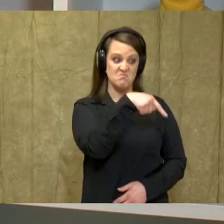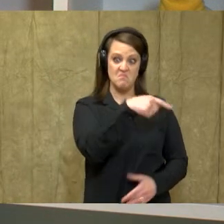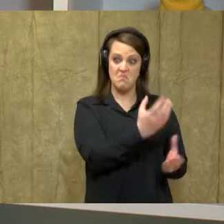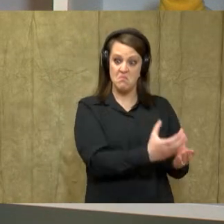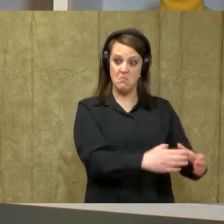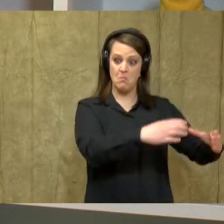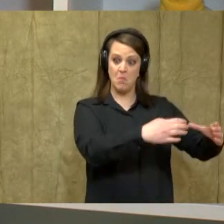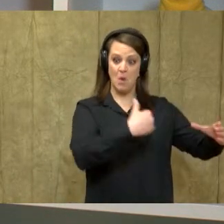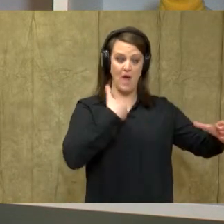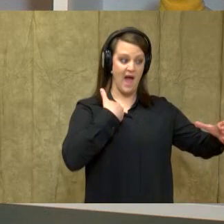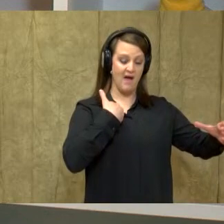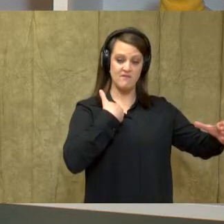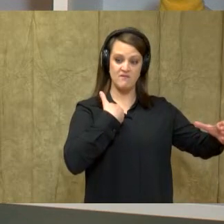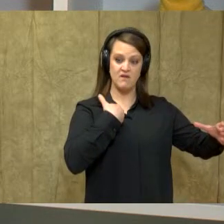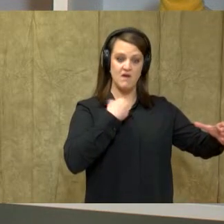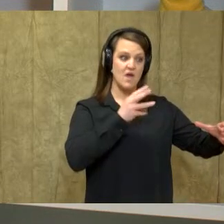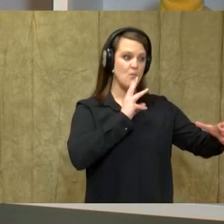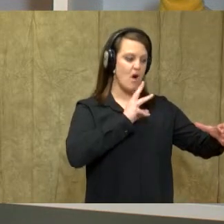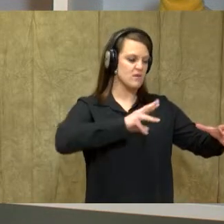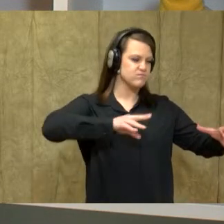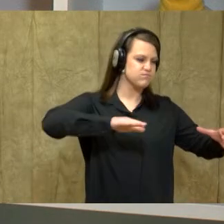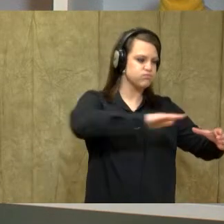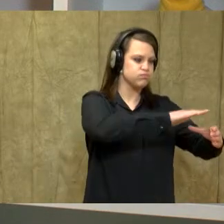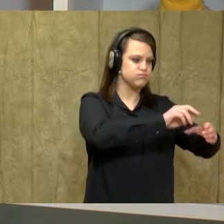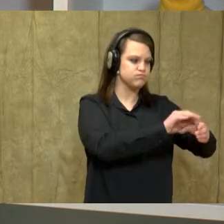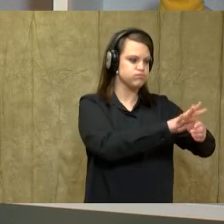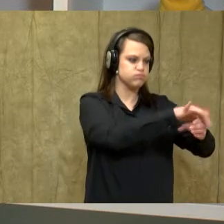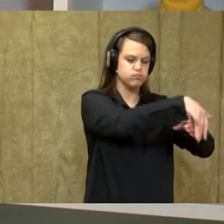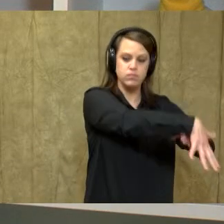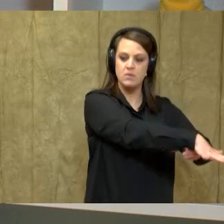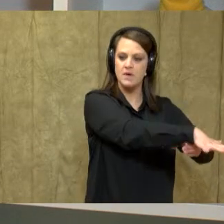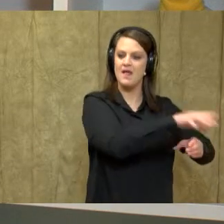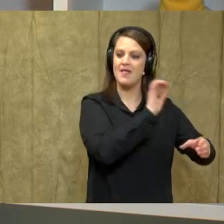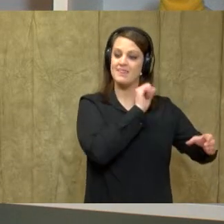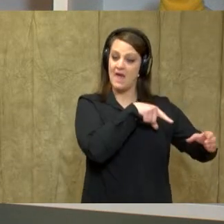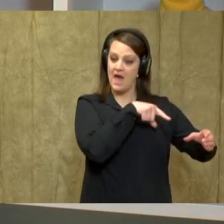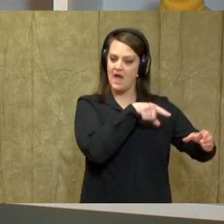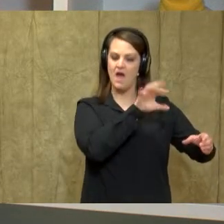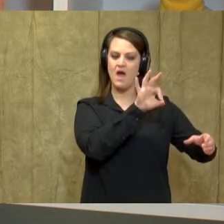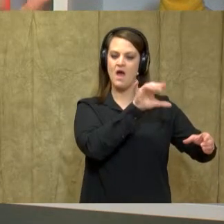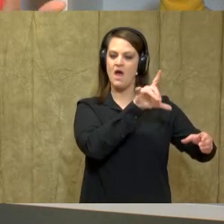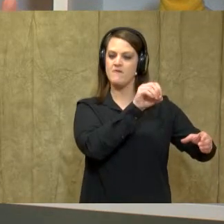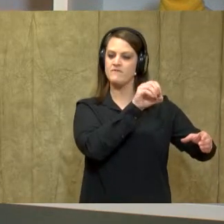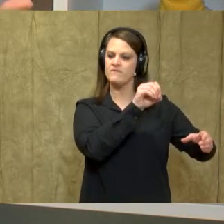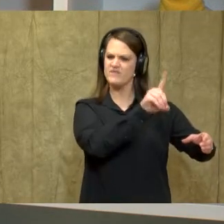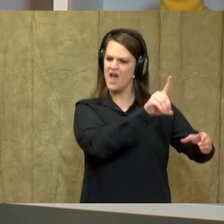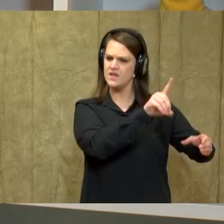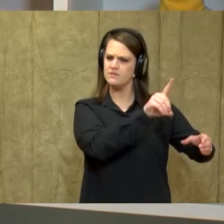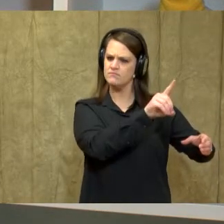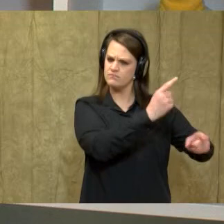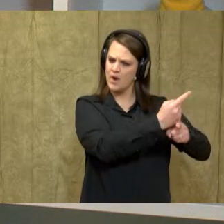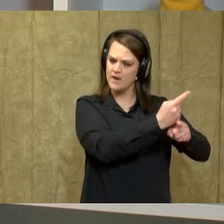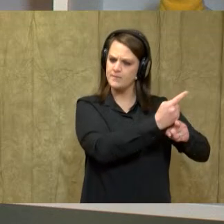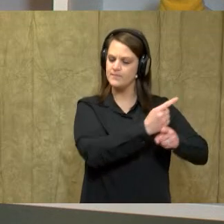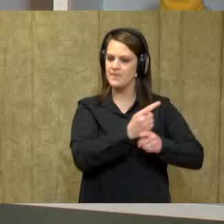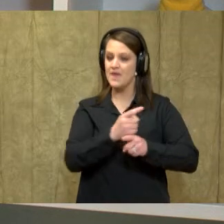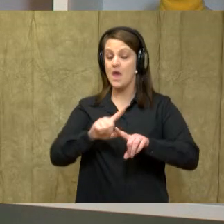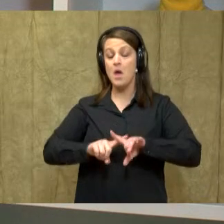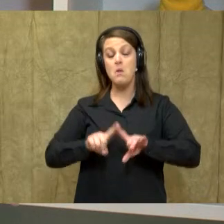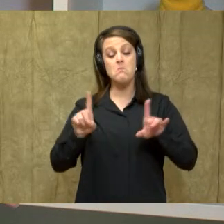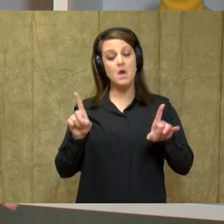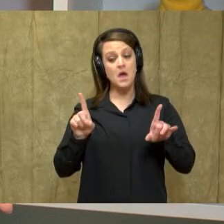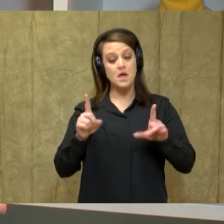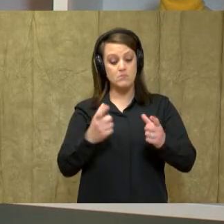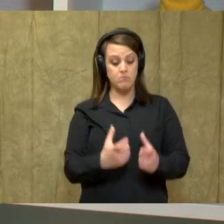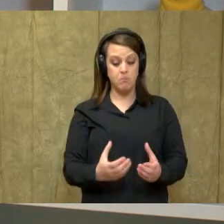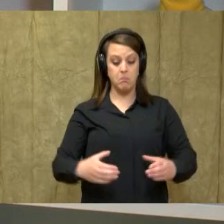fill it up to the top and water runs over the top, that would be like a flood, right? Mm-hmm. But if I take my bowl